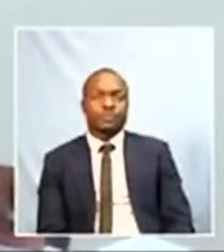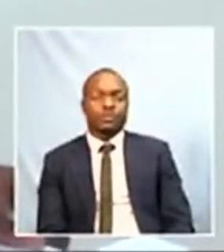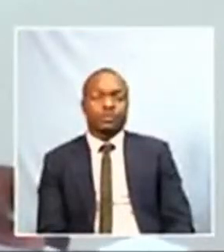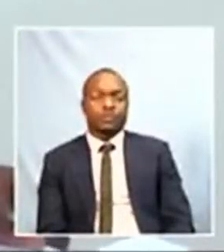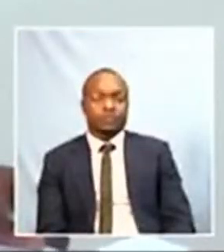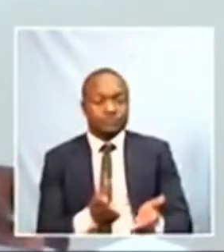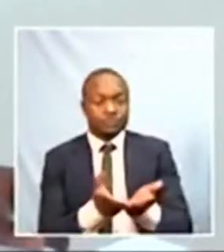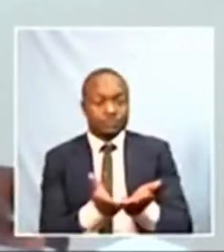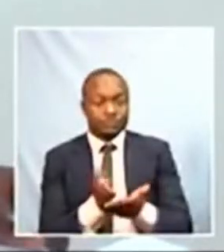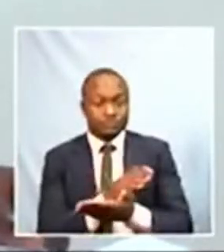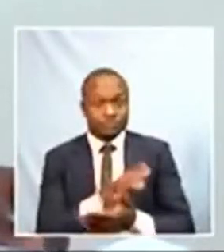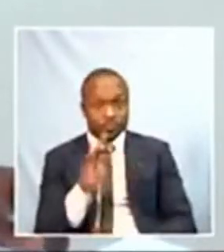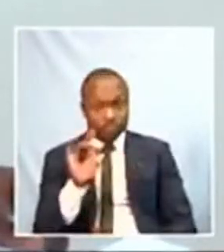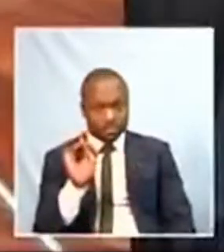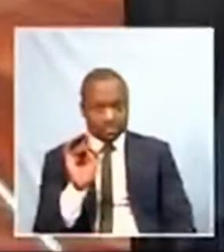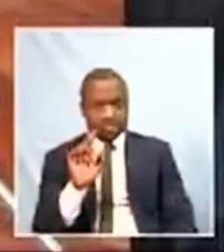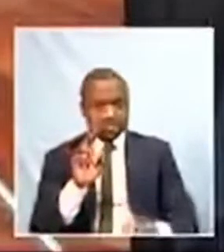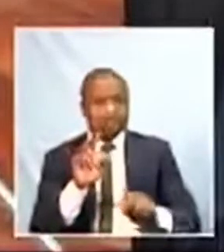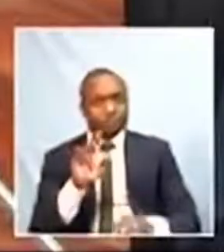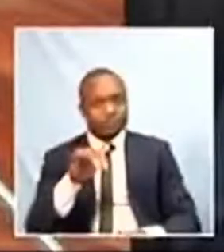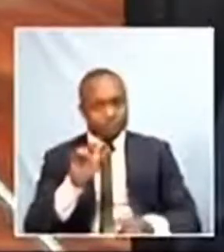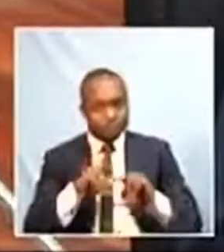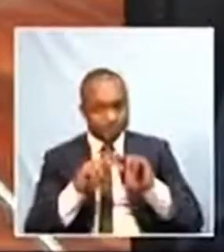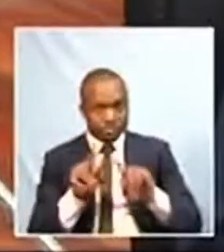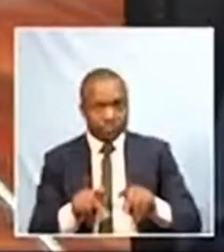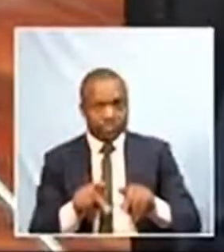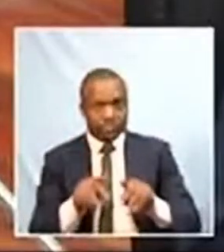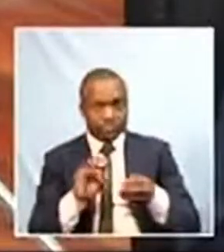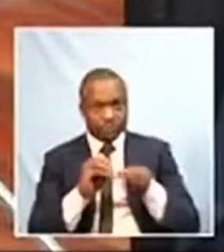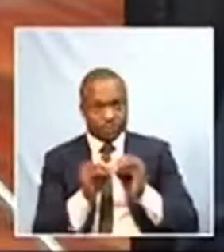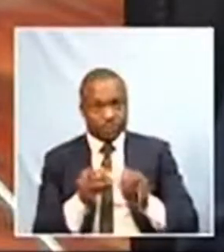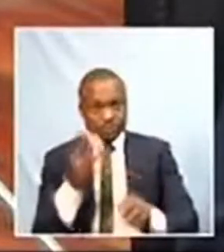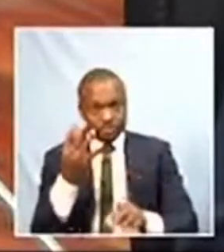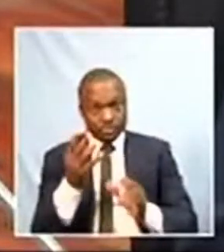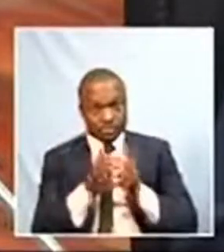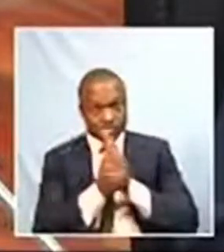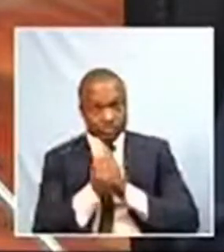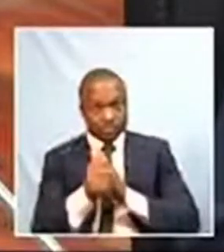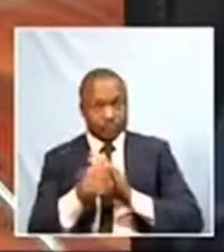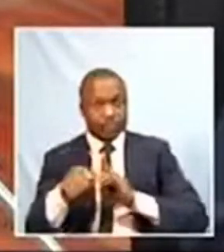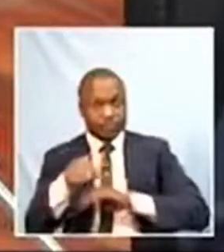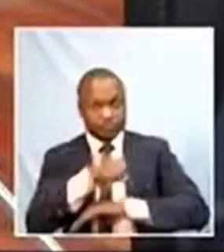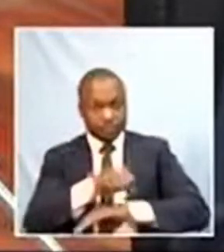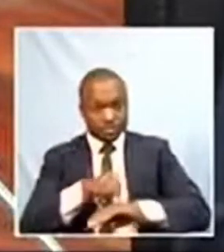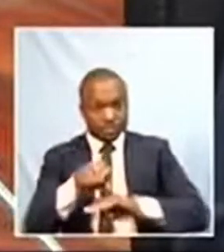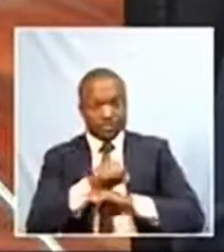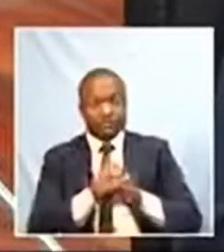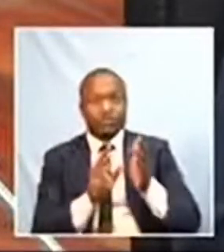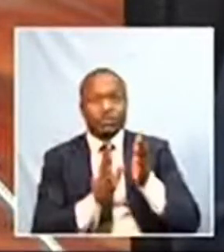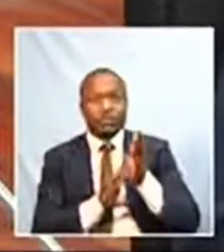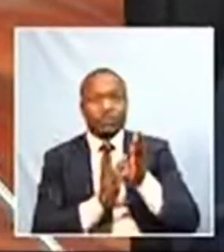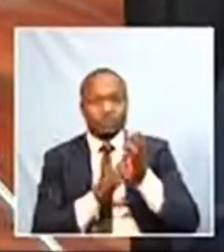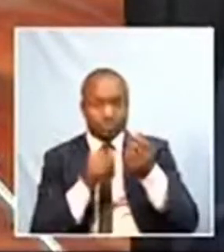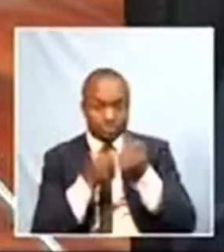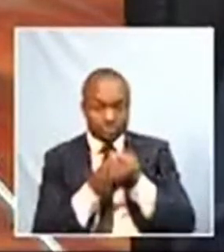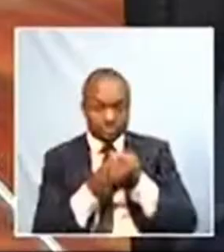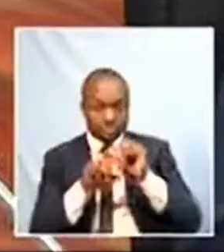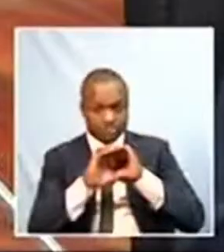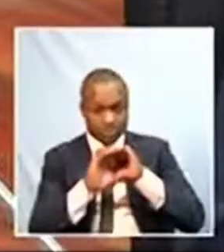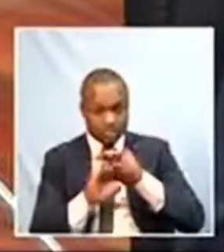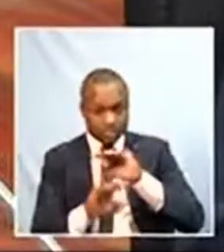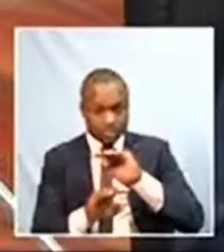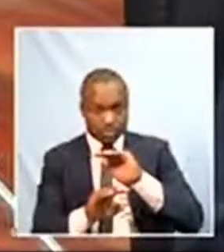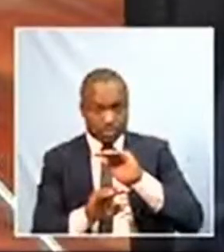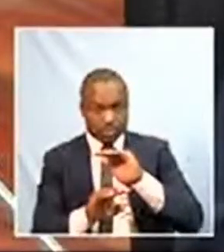Page 18. Yes, Chair. On serial number 4, skills and secondary school bursary. Okay. Under